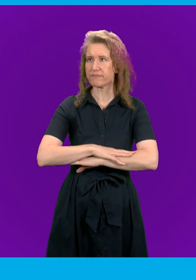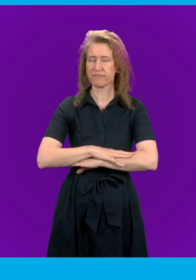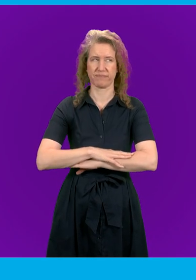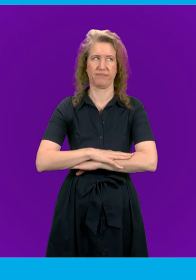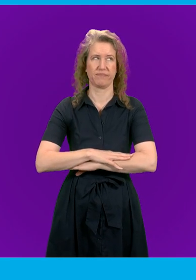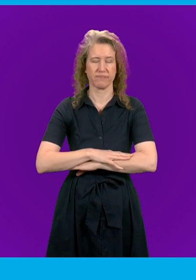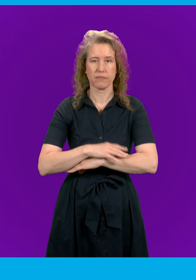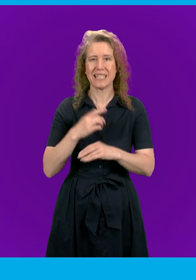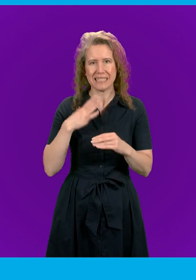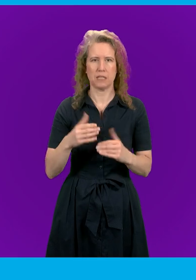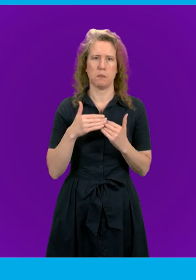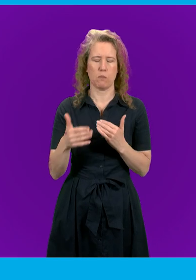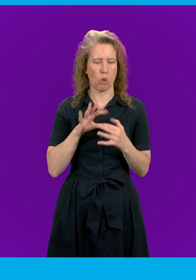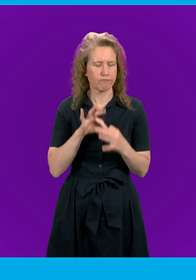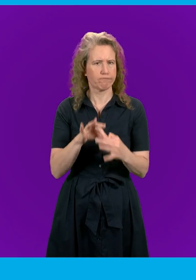more of a conversation.